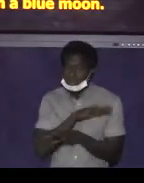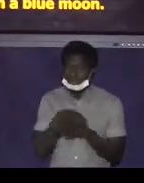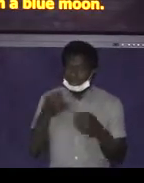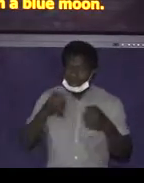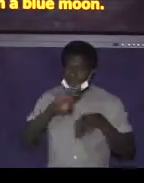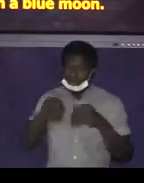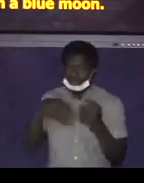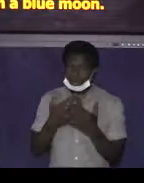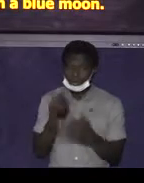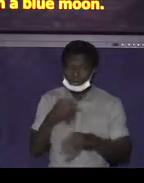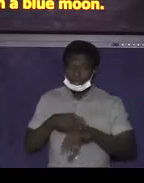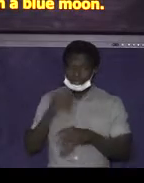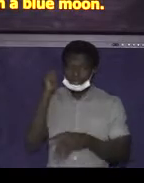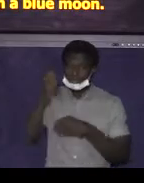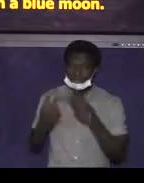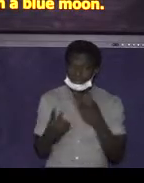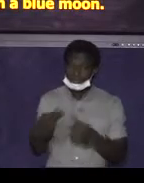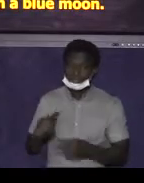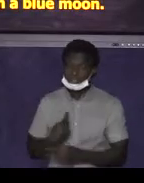time.